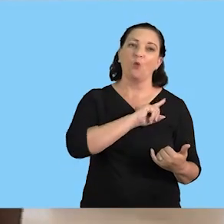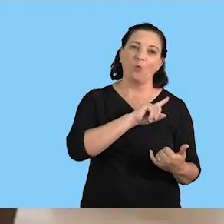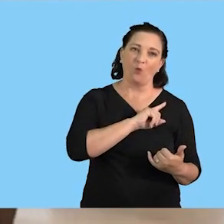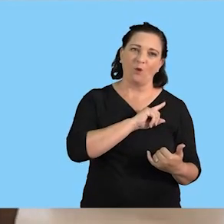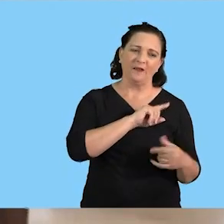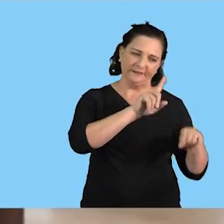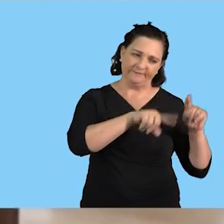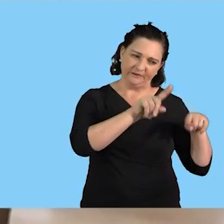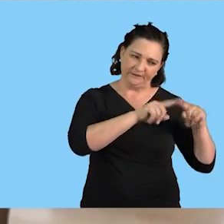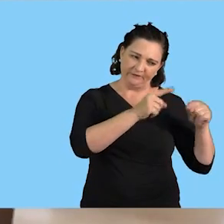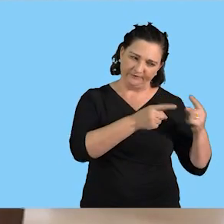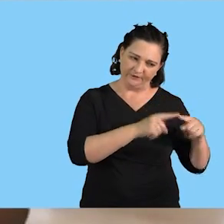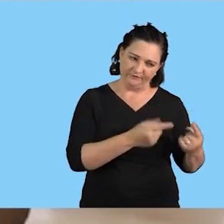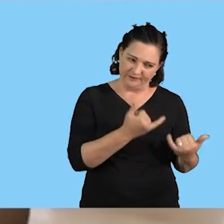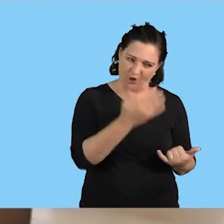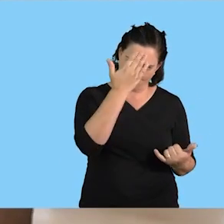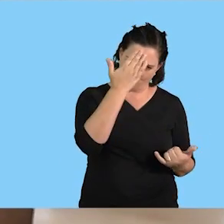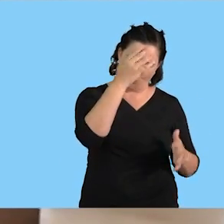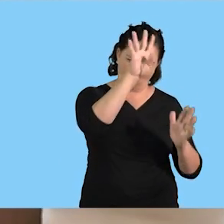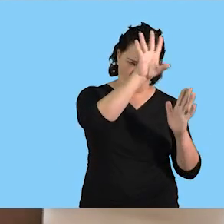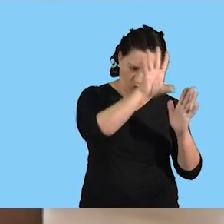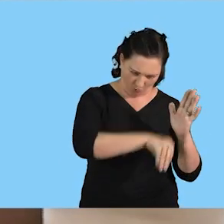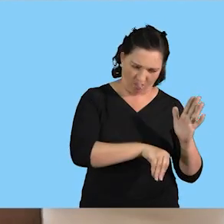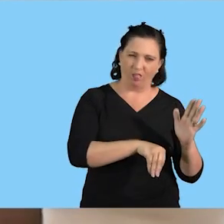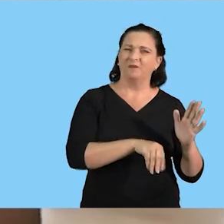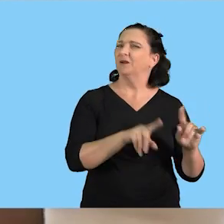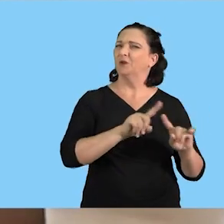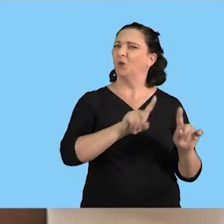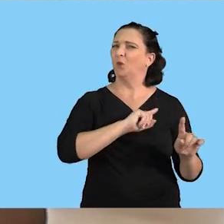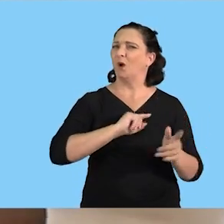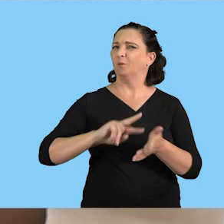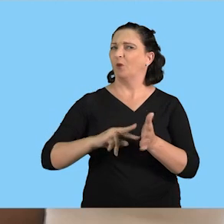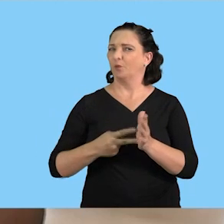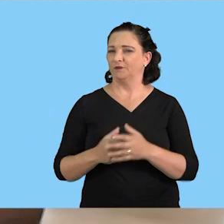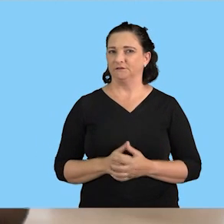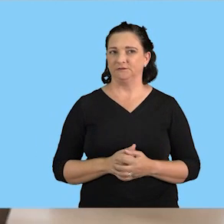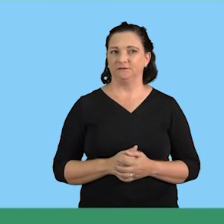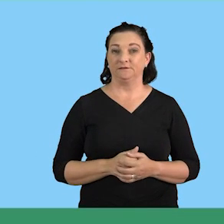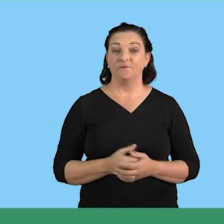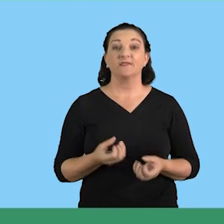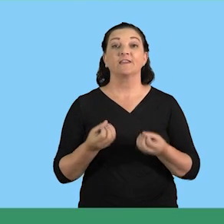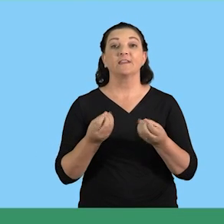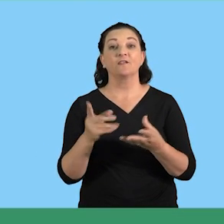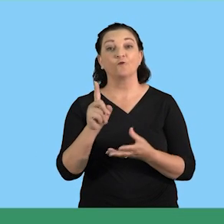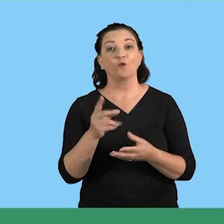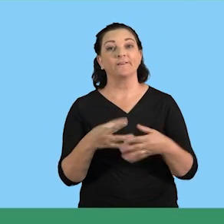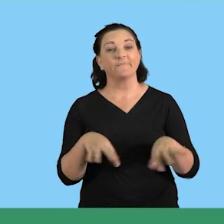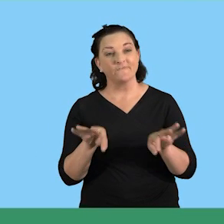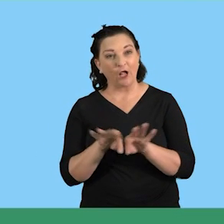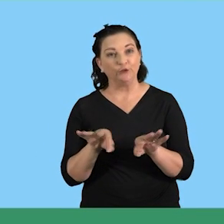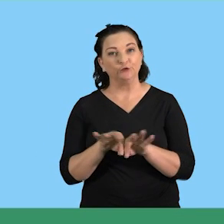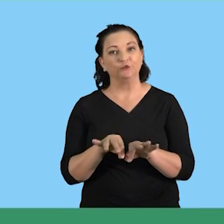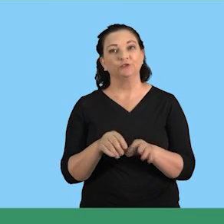understand the types and the explanation of the visual aids, what is the whole purpose of visual aids? Number one, they add value